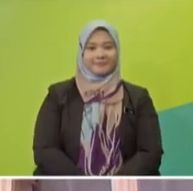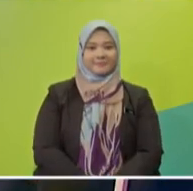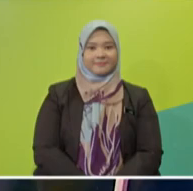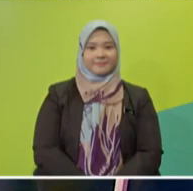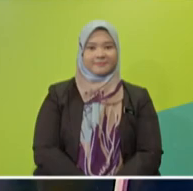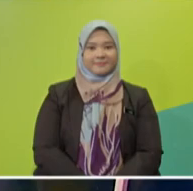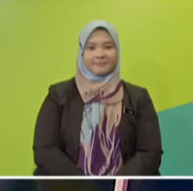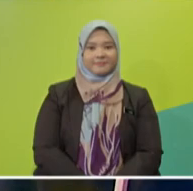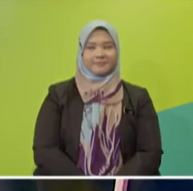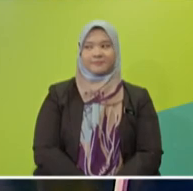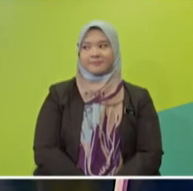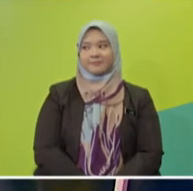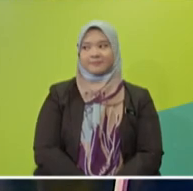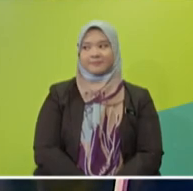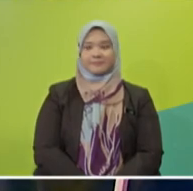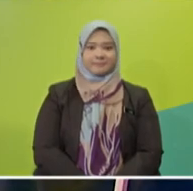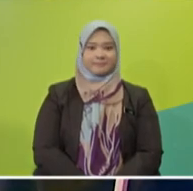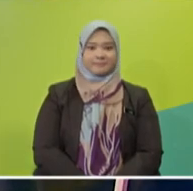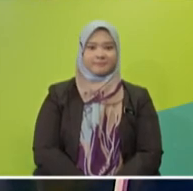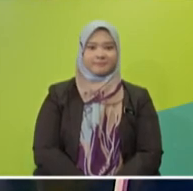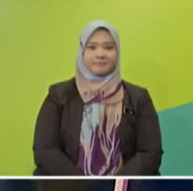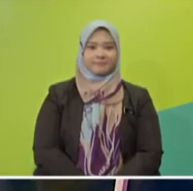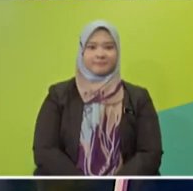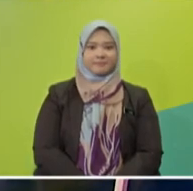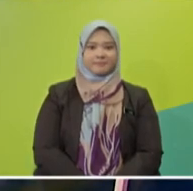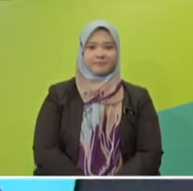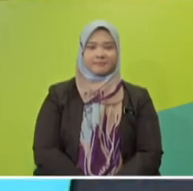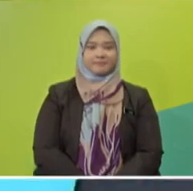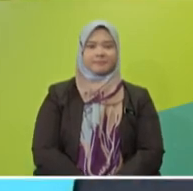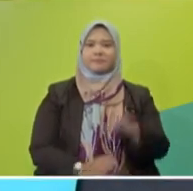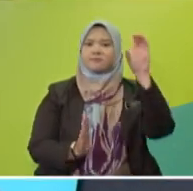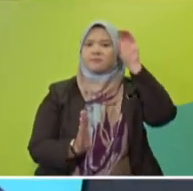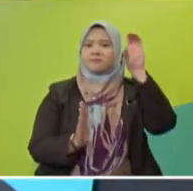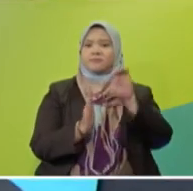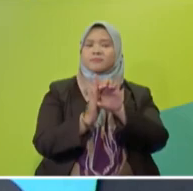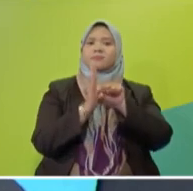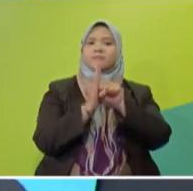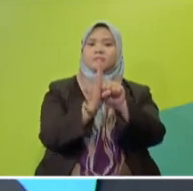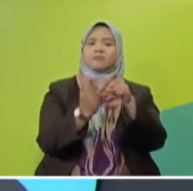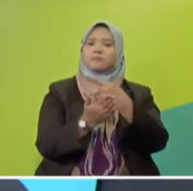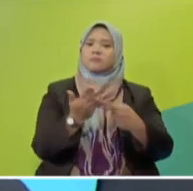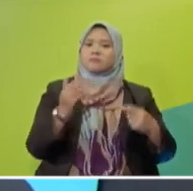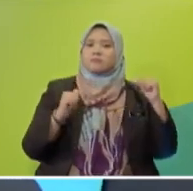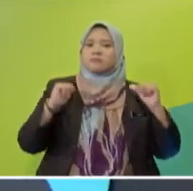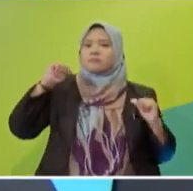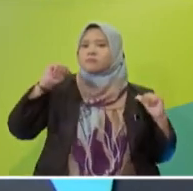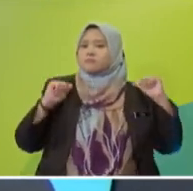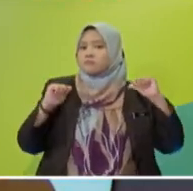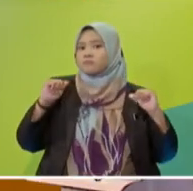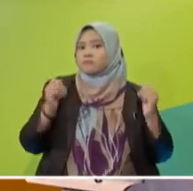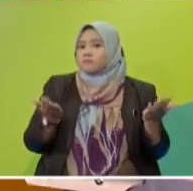Rat. What animal is this, Monis? Rat. Okay, so can you choose over here? There's already an R